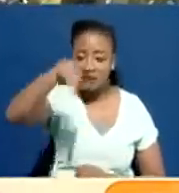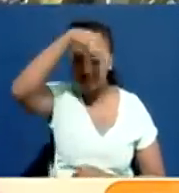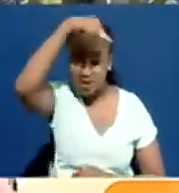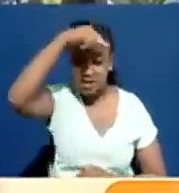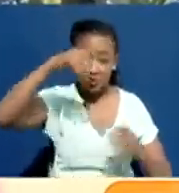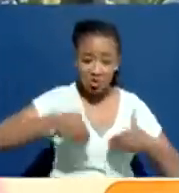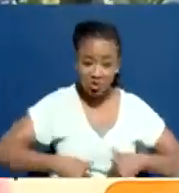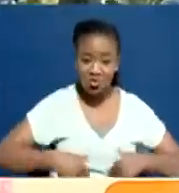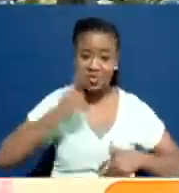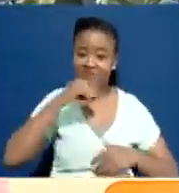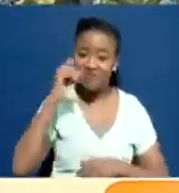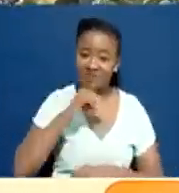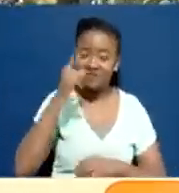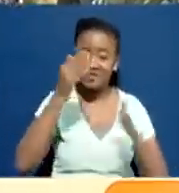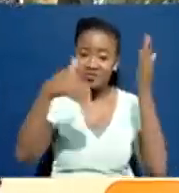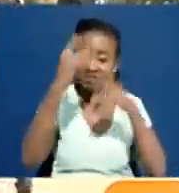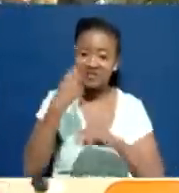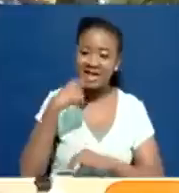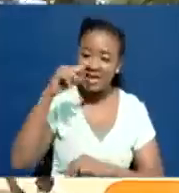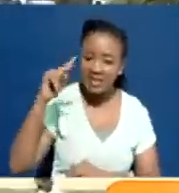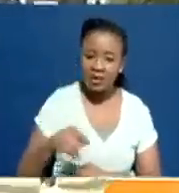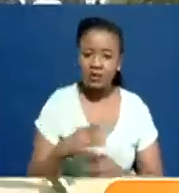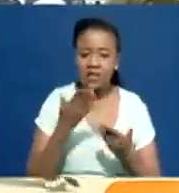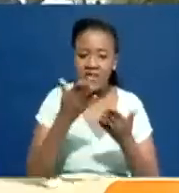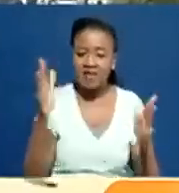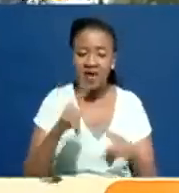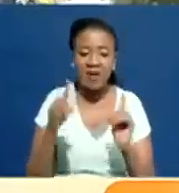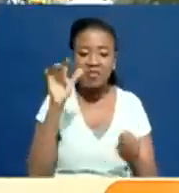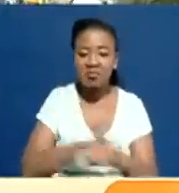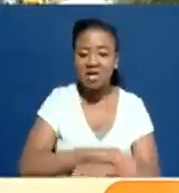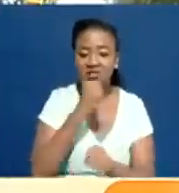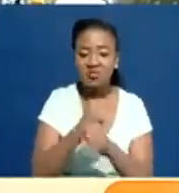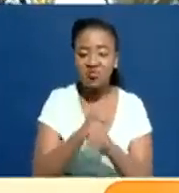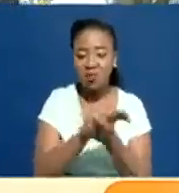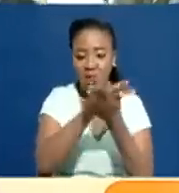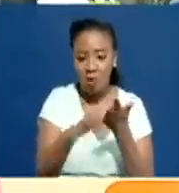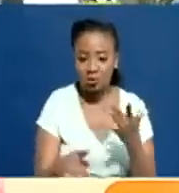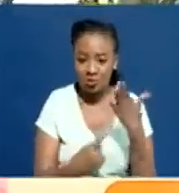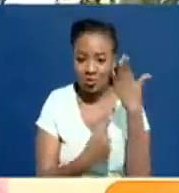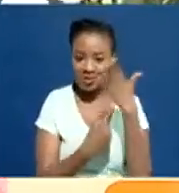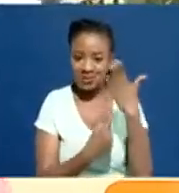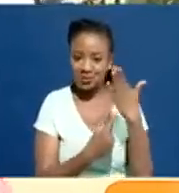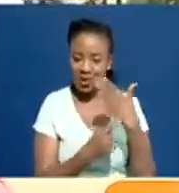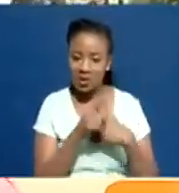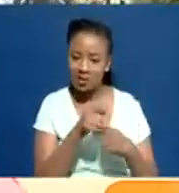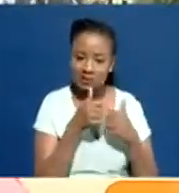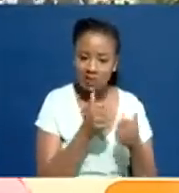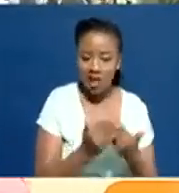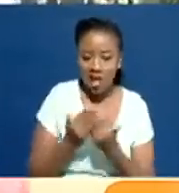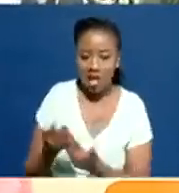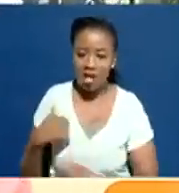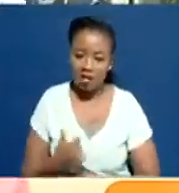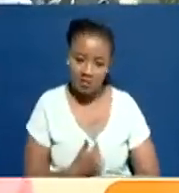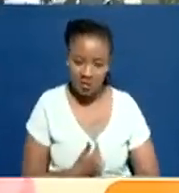kwa universities zetu hapa Kenya, and jobs iko limited. So the digital services zimekuja in a way that inakuja kutuokoa,